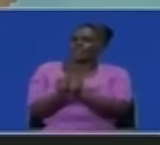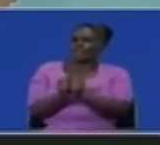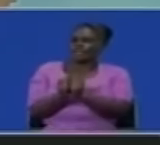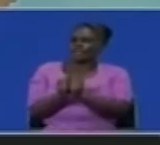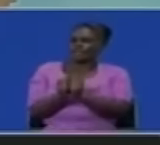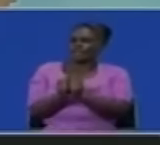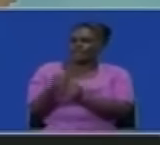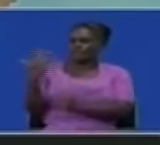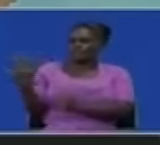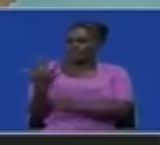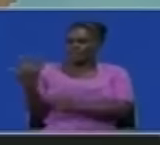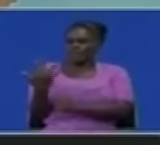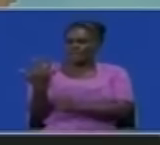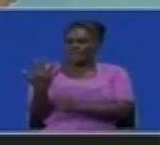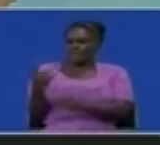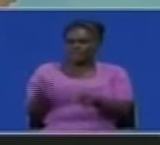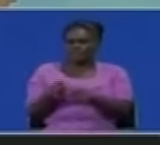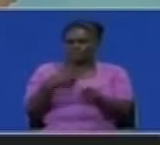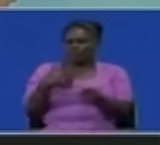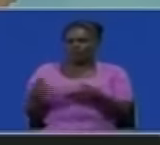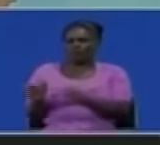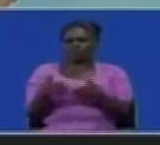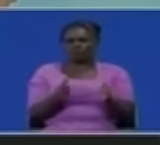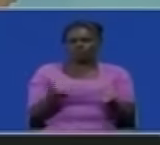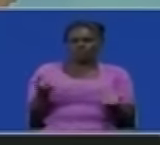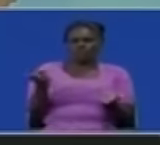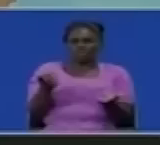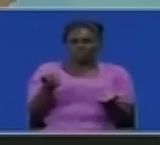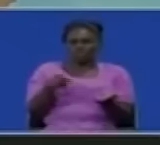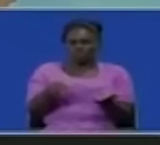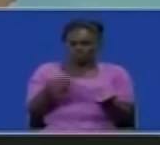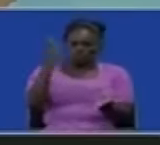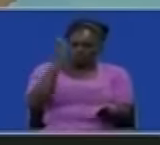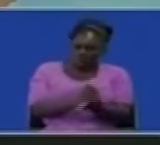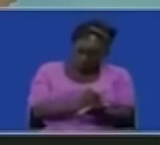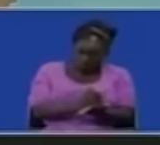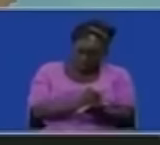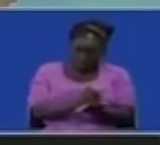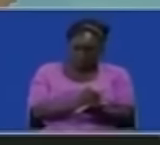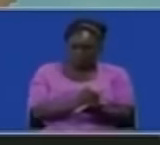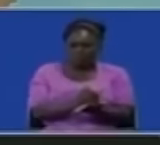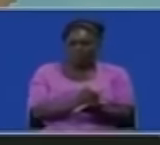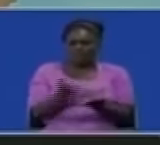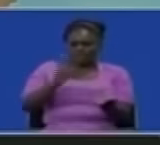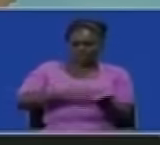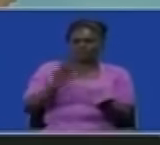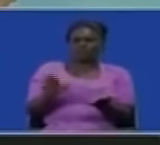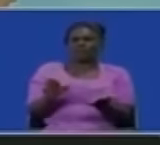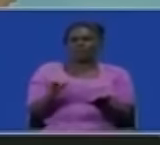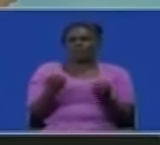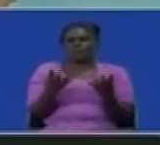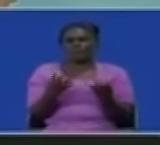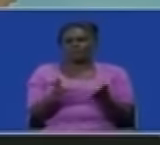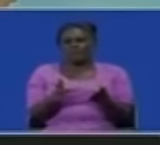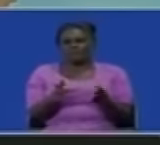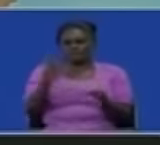of May, after which there will be an opportunity for you to just go and verify your details. I know we've talked a lot about what's